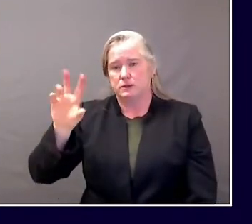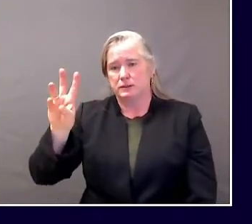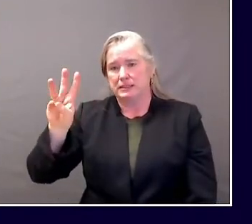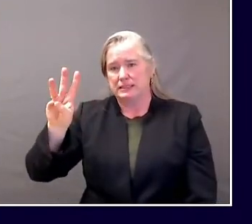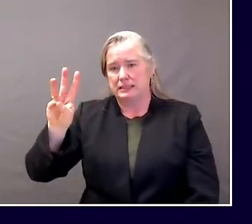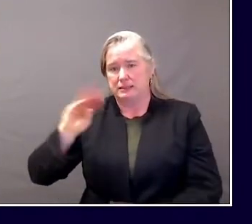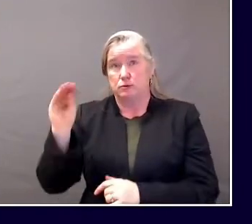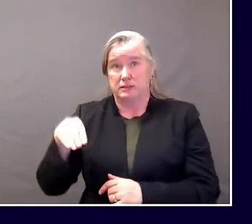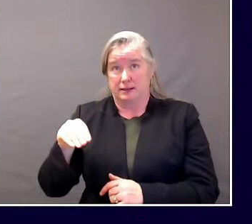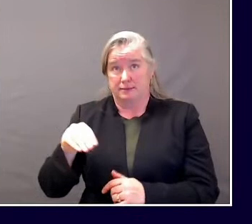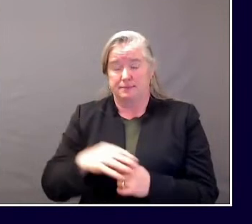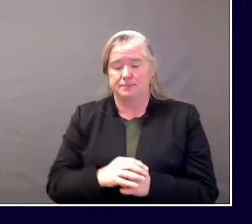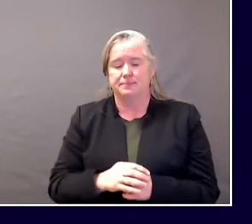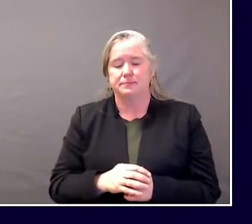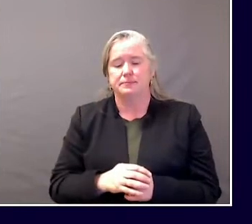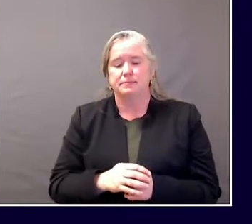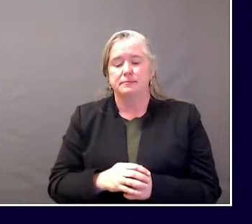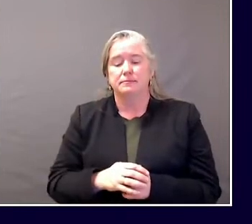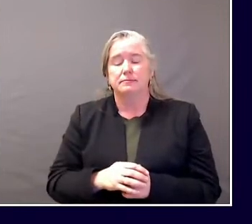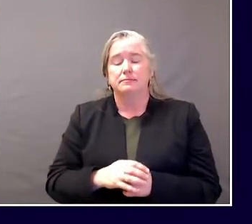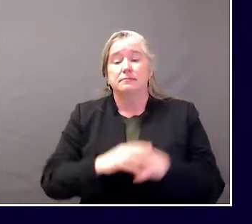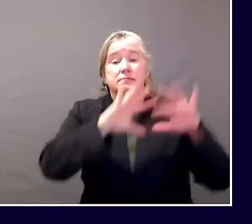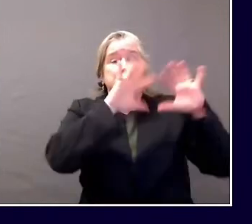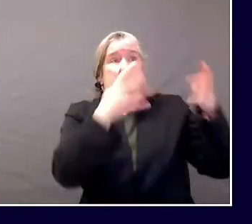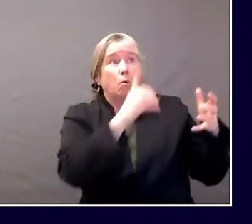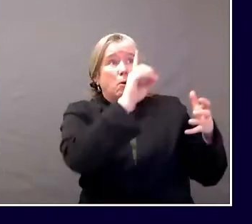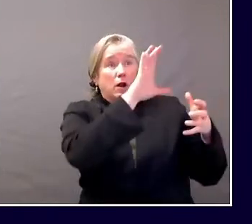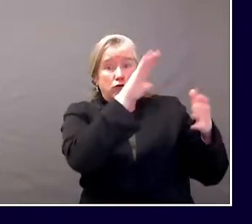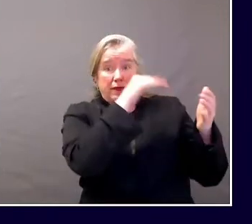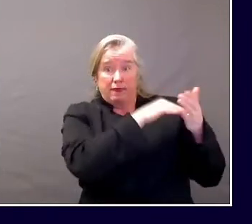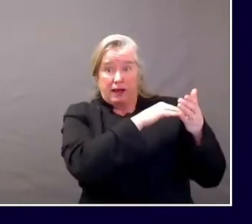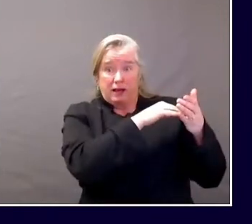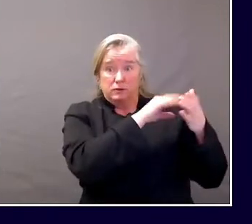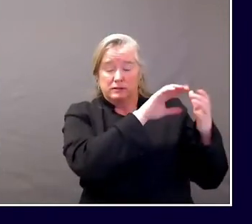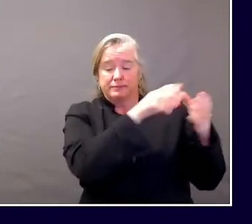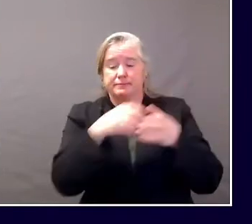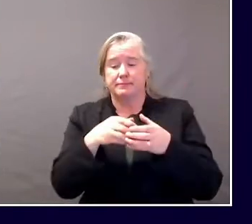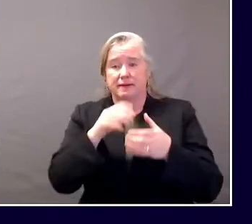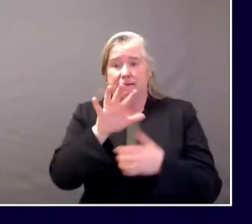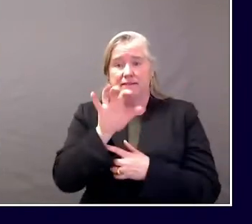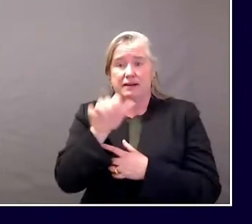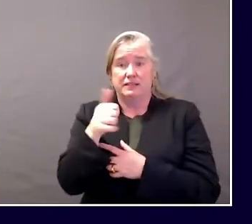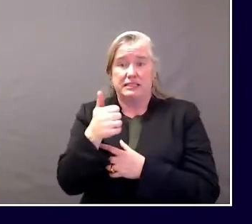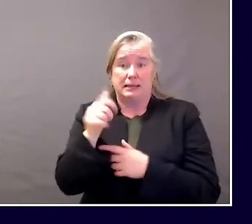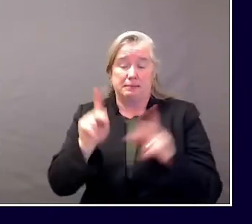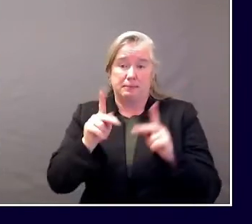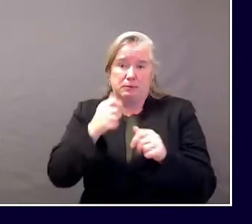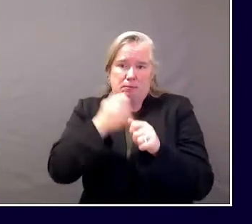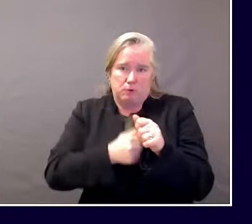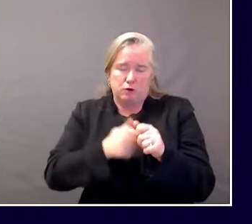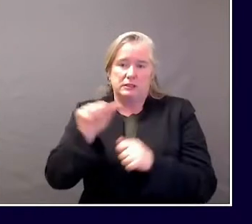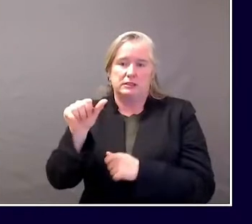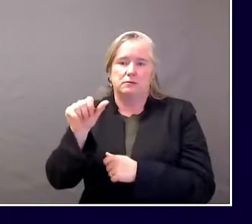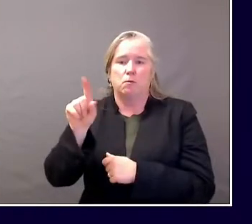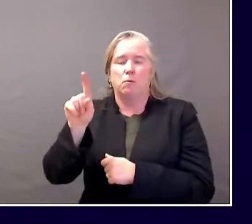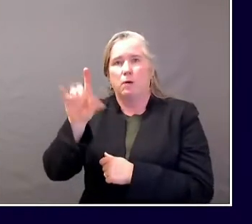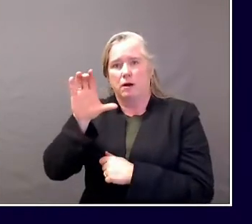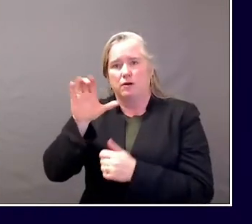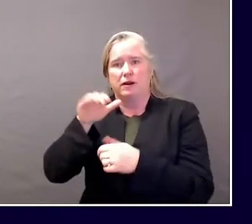6.06%. And the PCR testing volume stands at 510 PCR tests